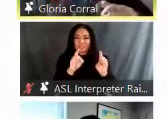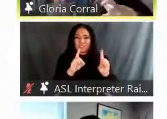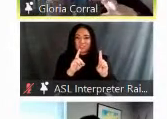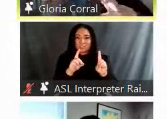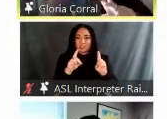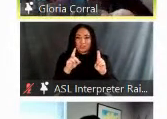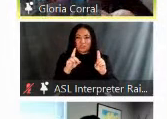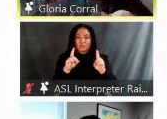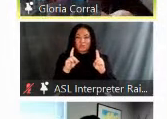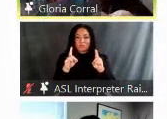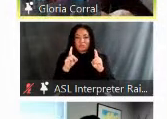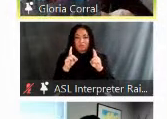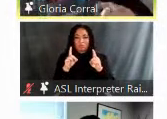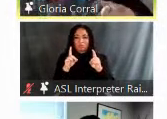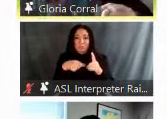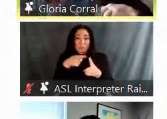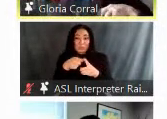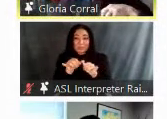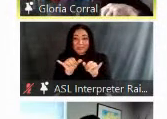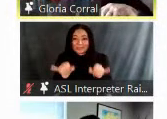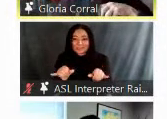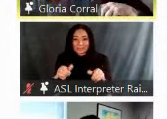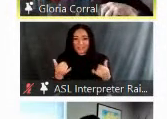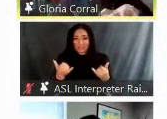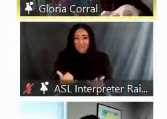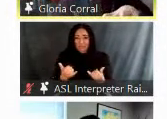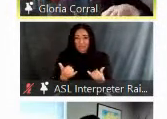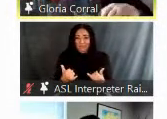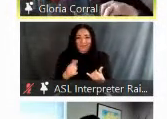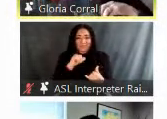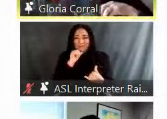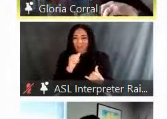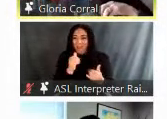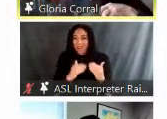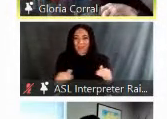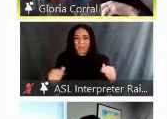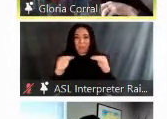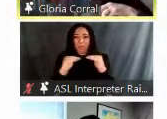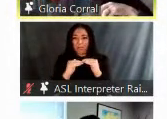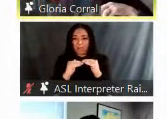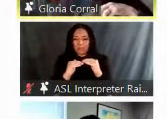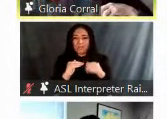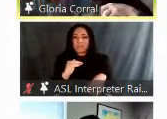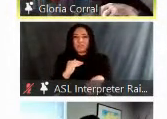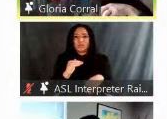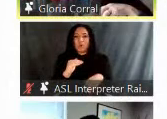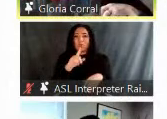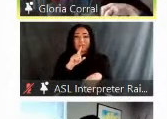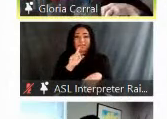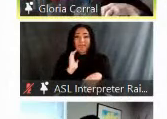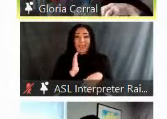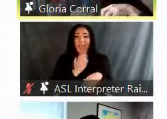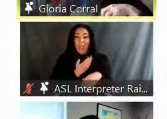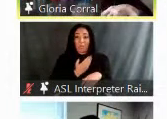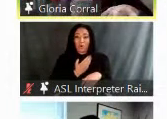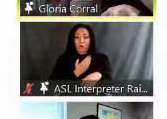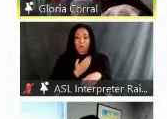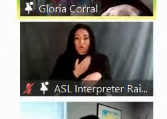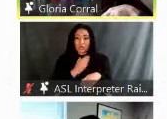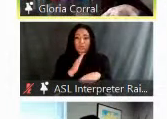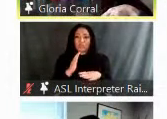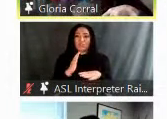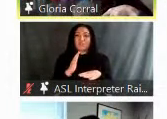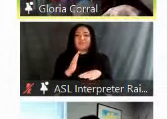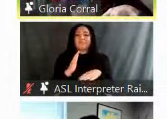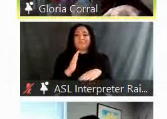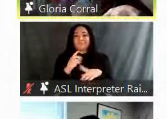not equitable. And so I think the calling for us is really to challenge ourselves to build